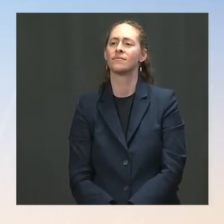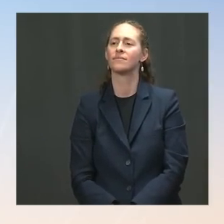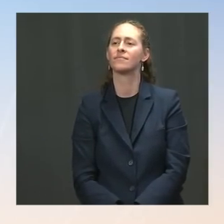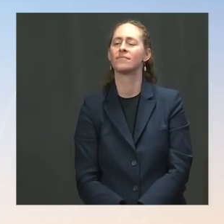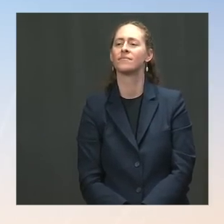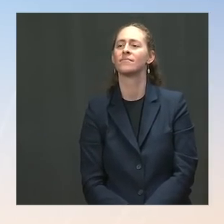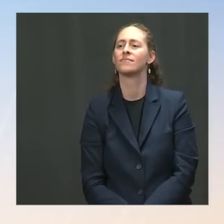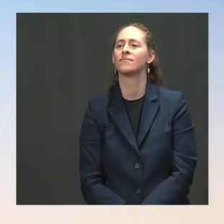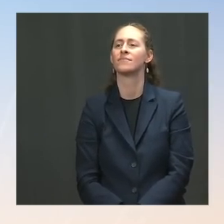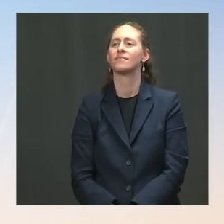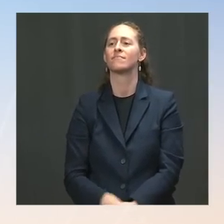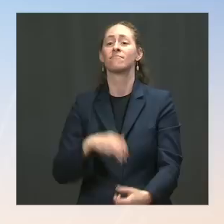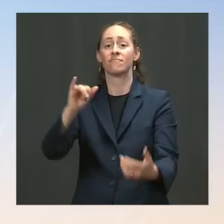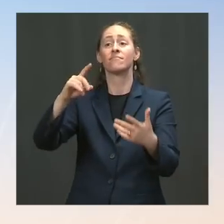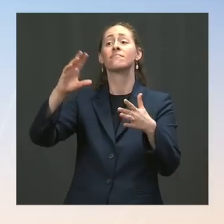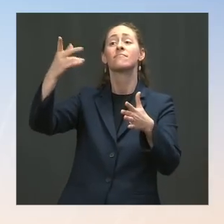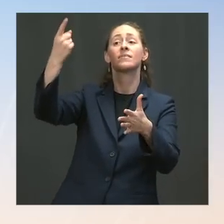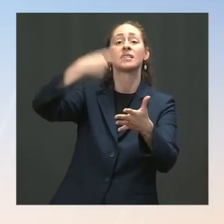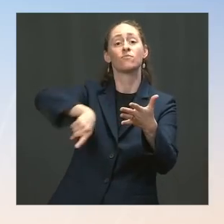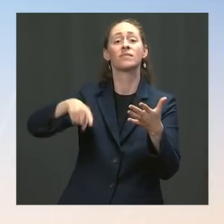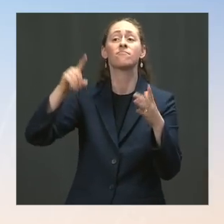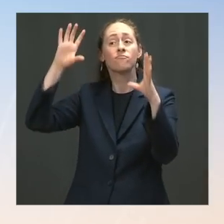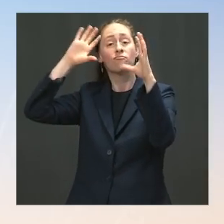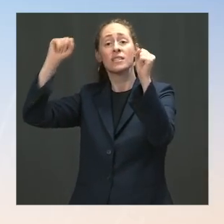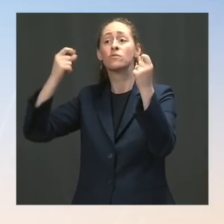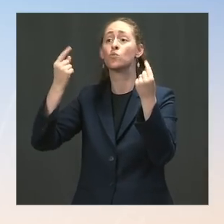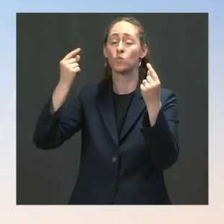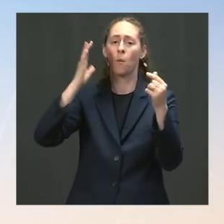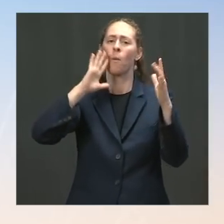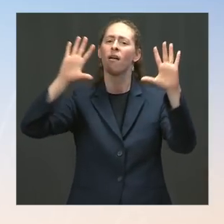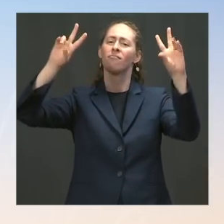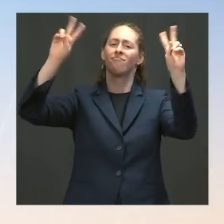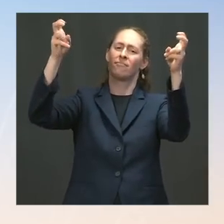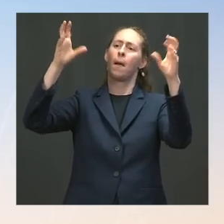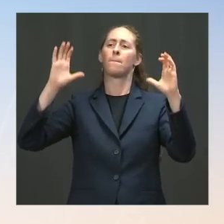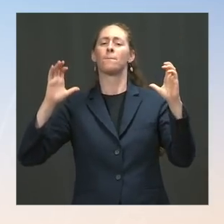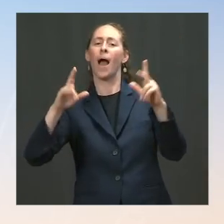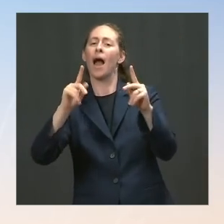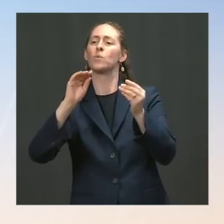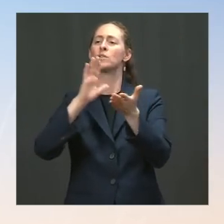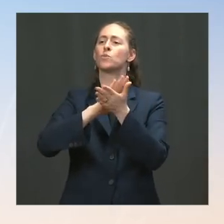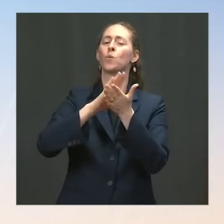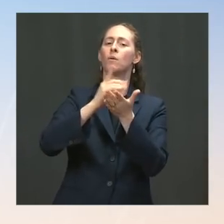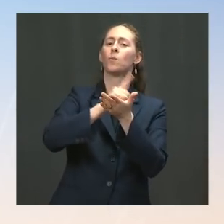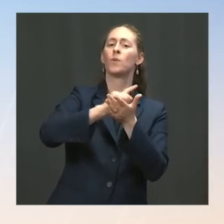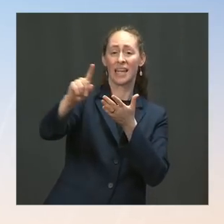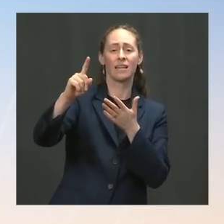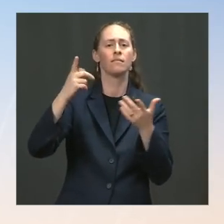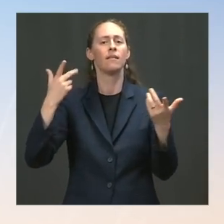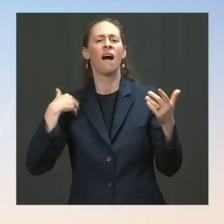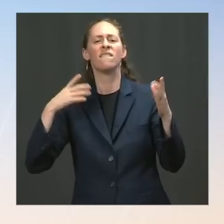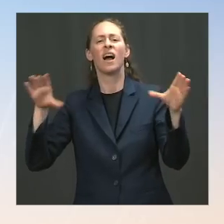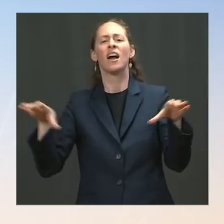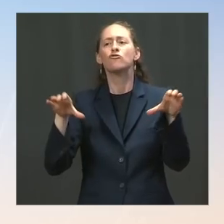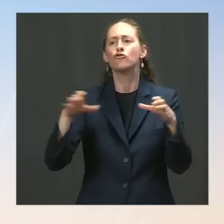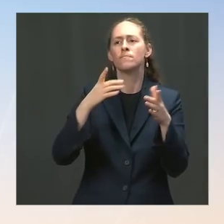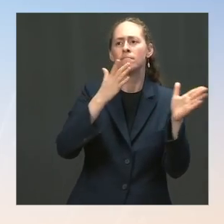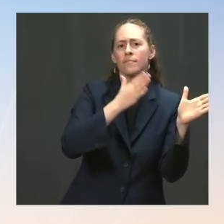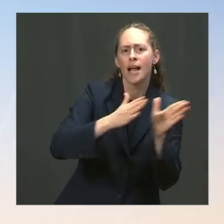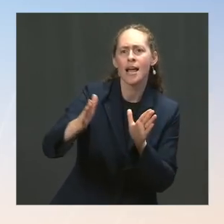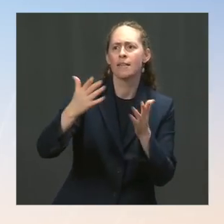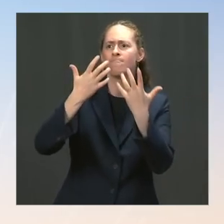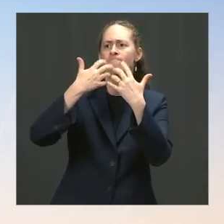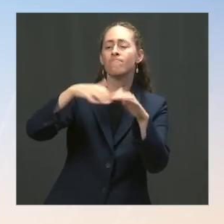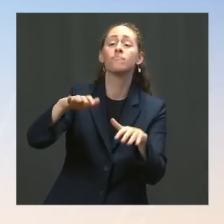districts, students, teachers, organizations, and leaders to get more young people vaccinated. Working with parent leaders and influencers to